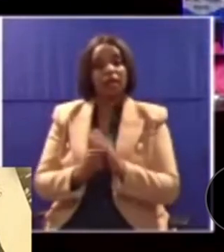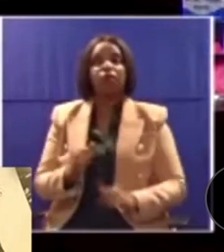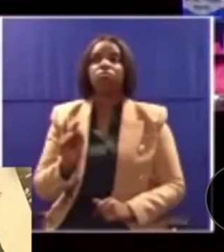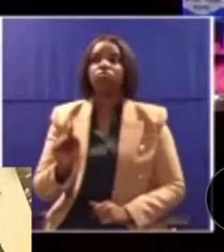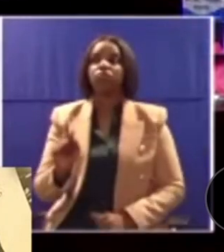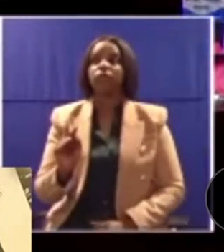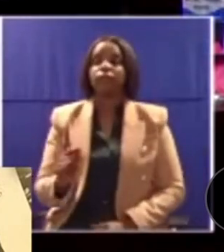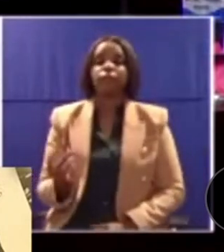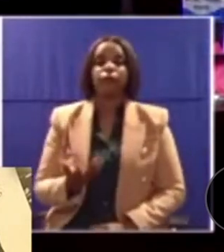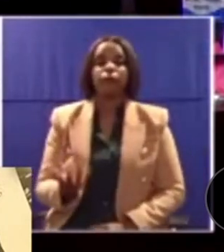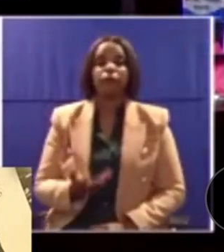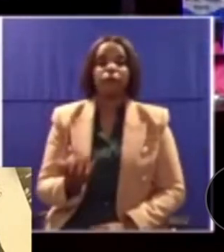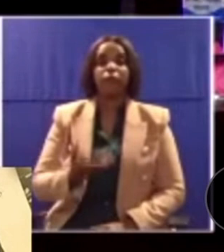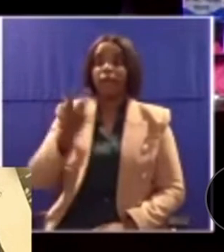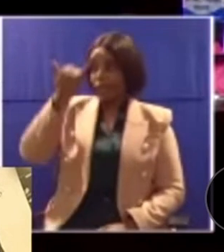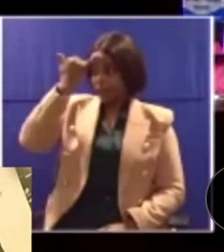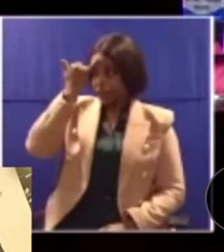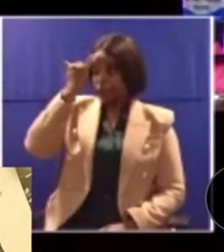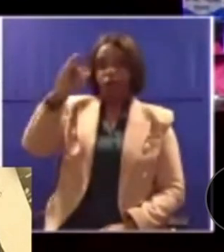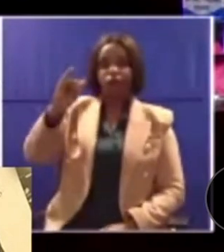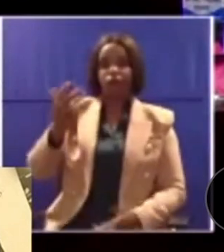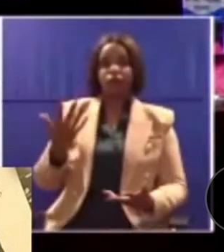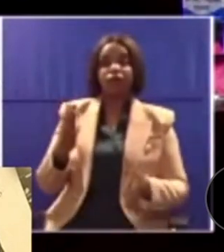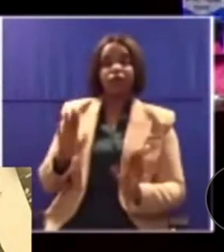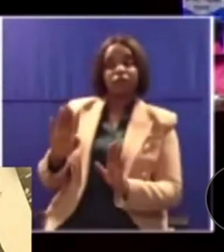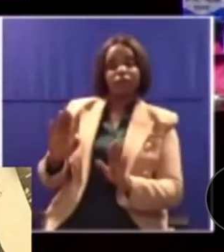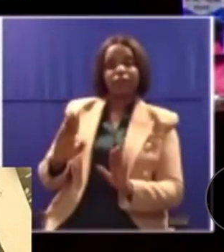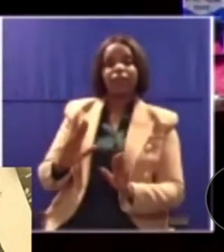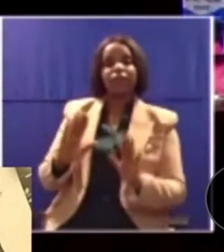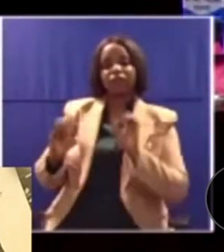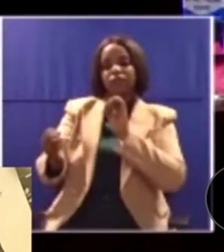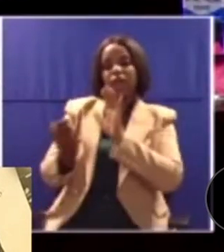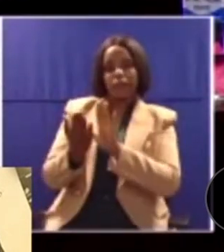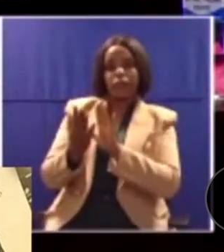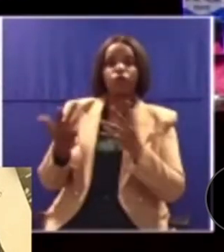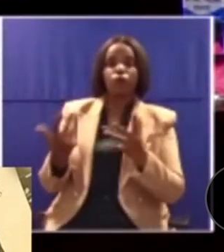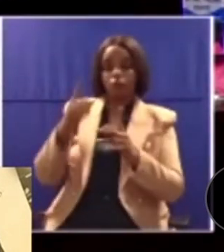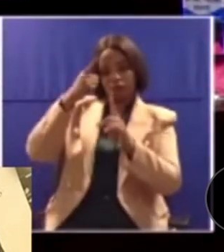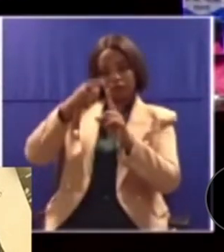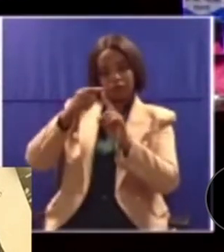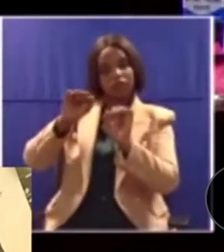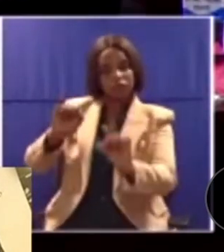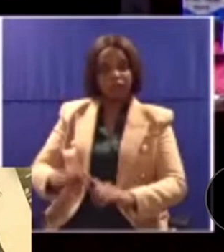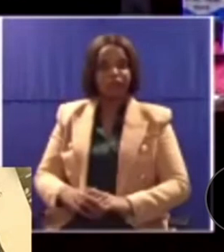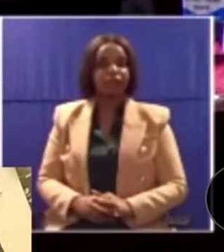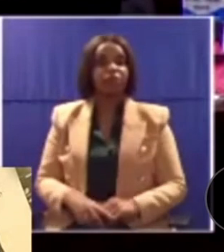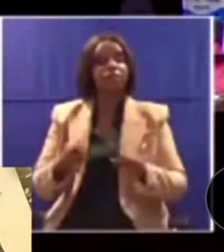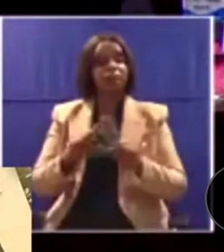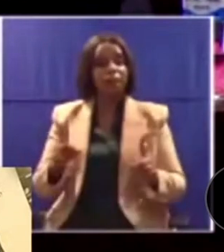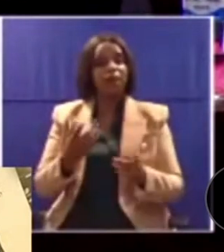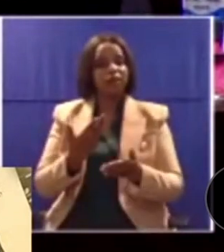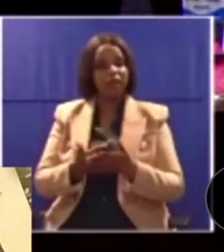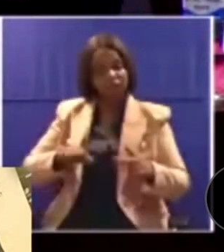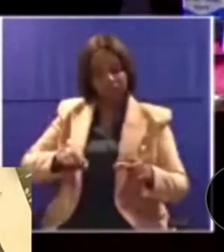say, idealistic in its approach and in its objective. One can argue whether it works